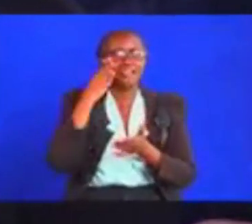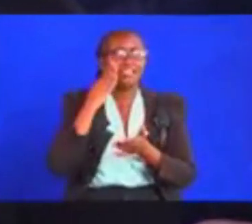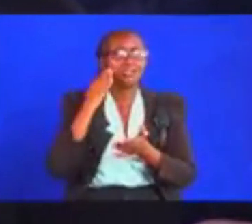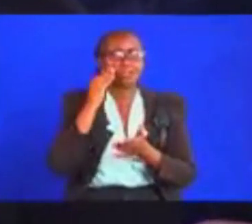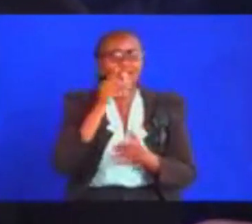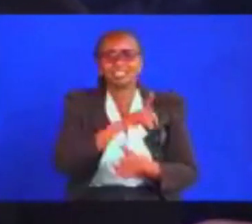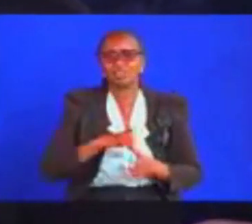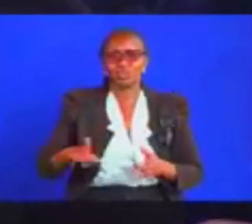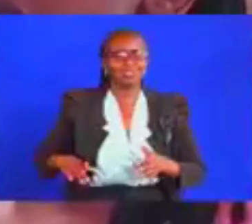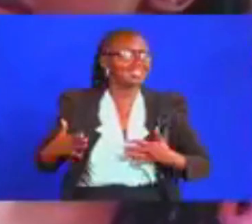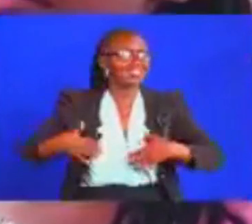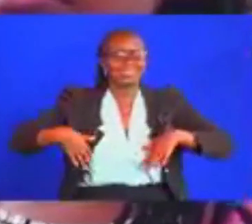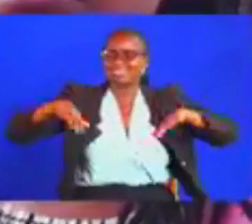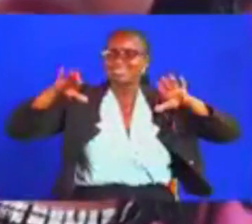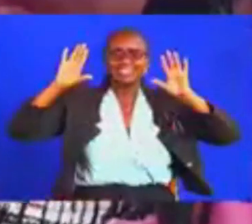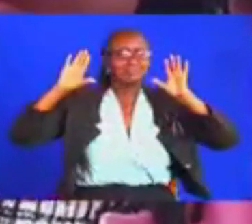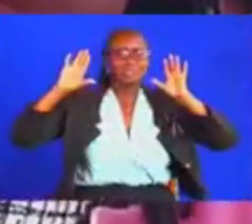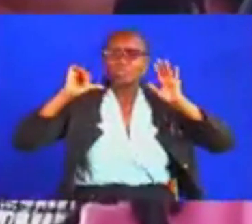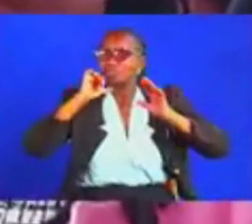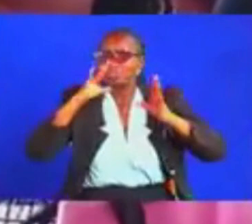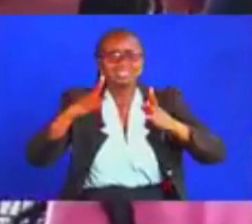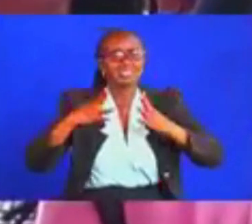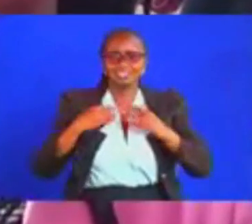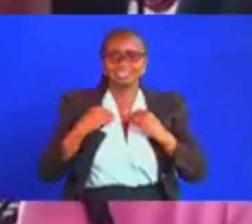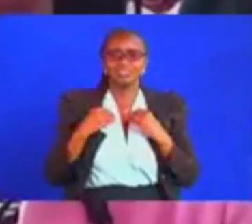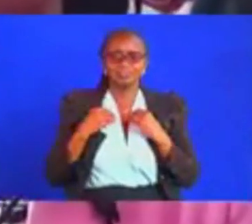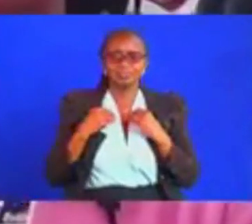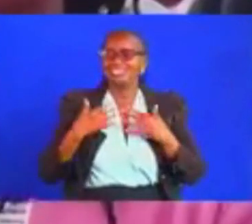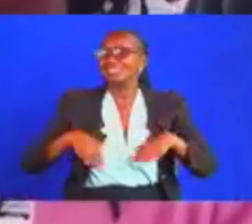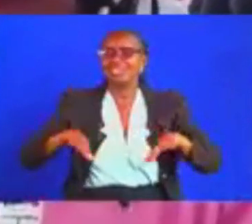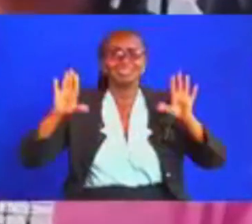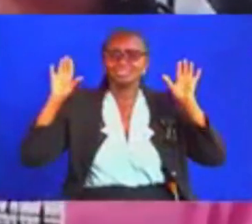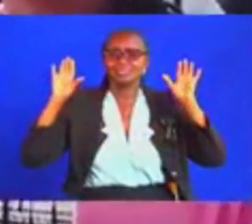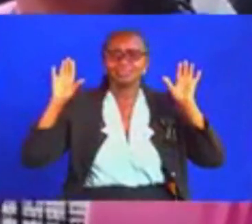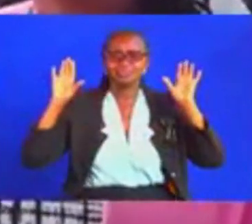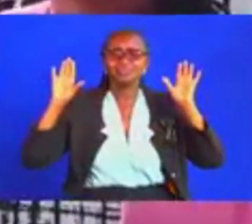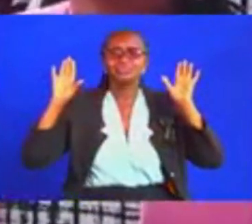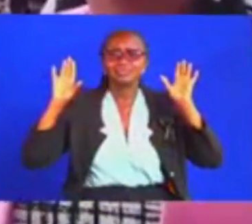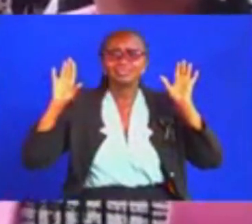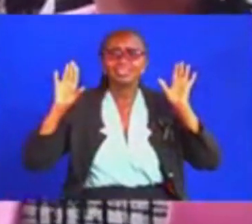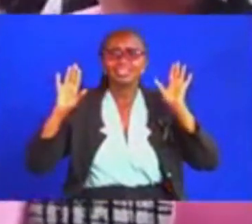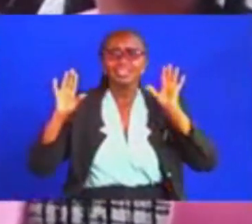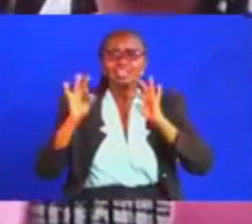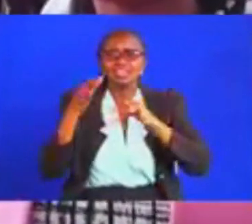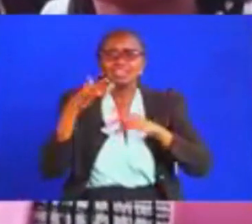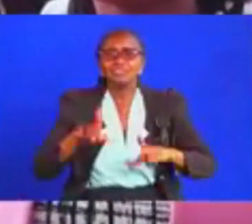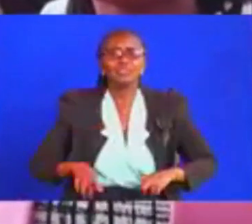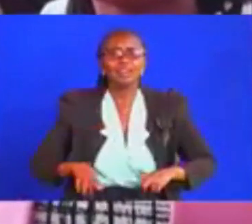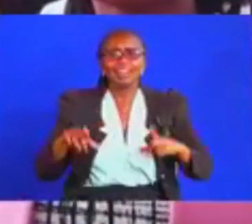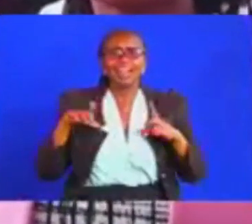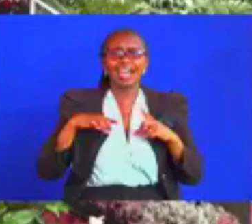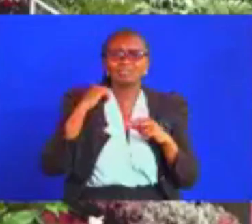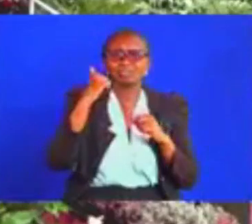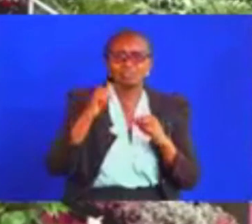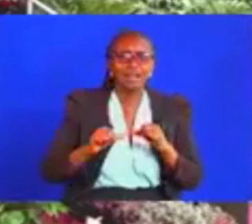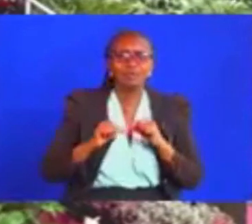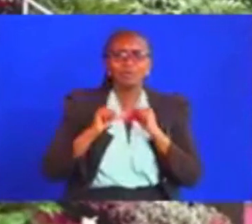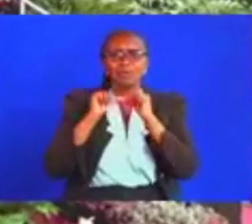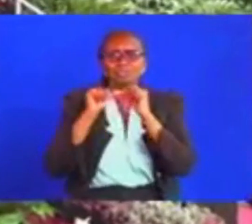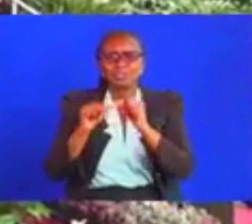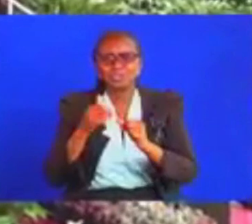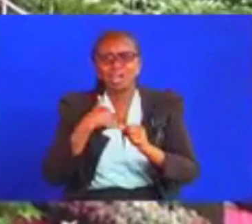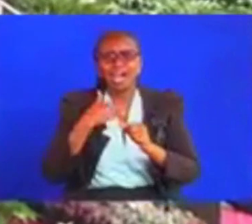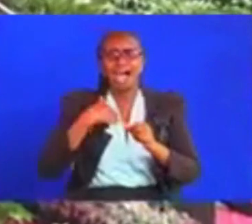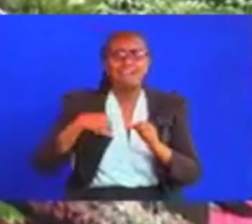surrender, not receiving. Surrender. If your life still has your will revolving